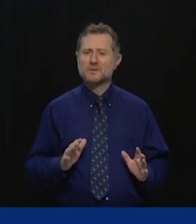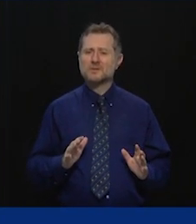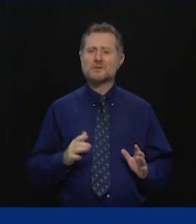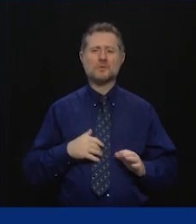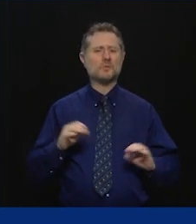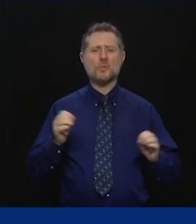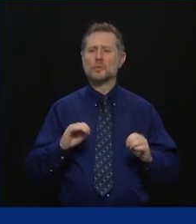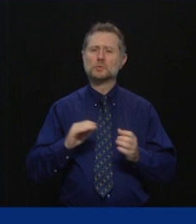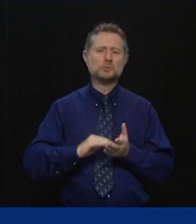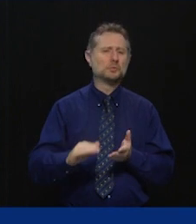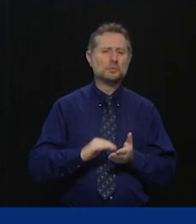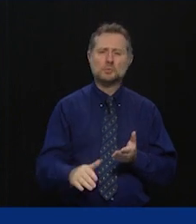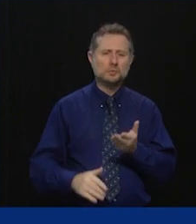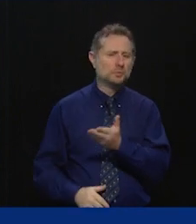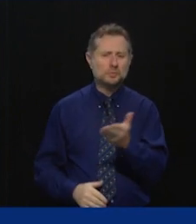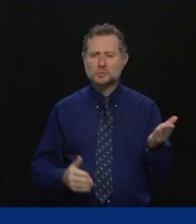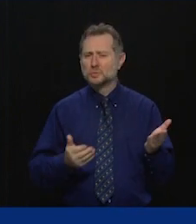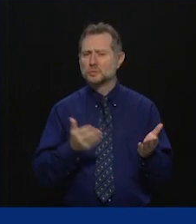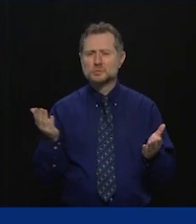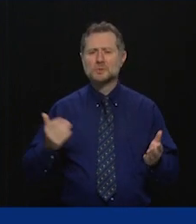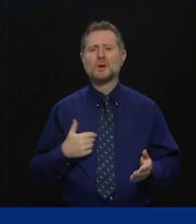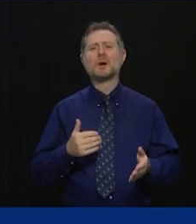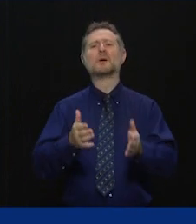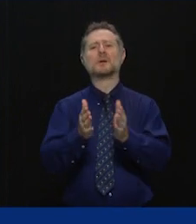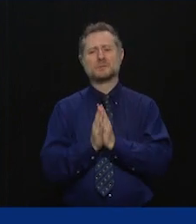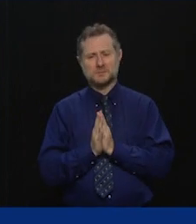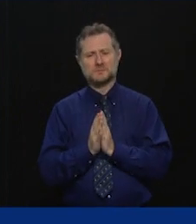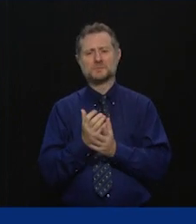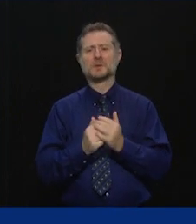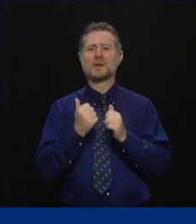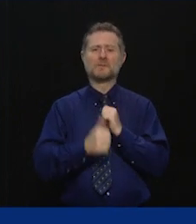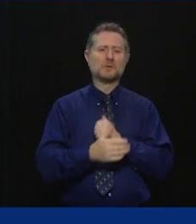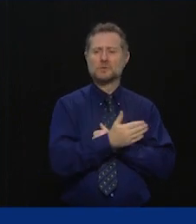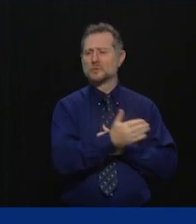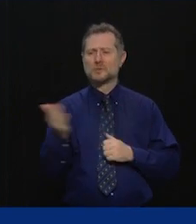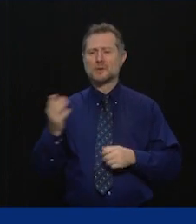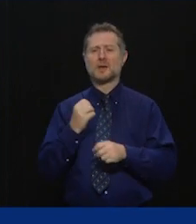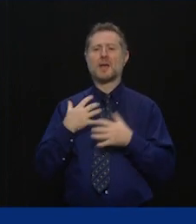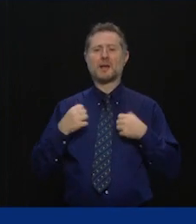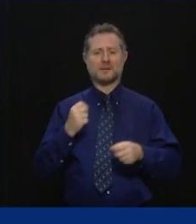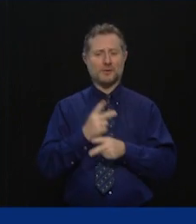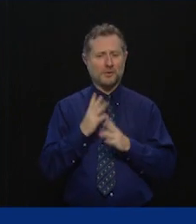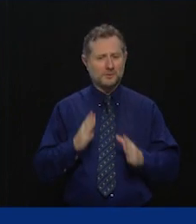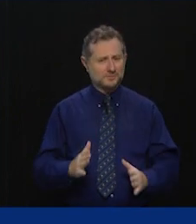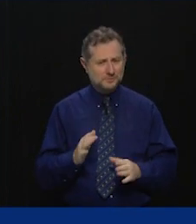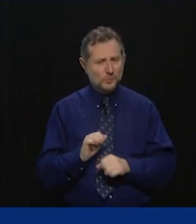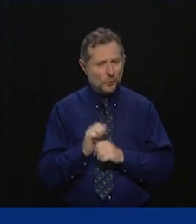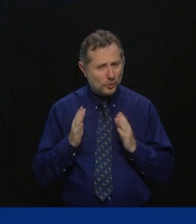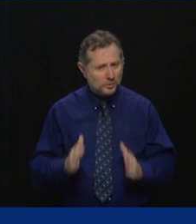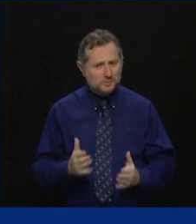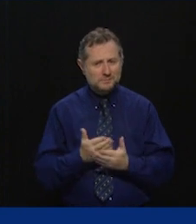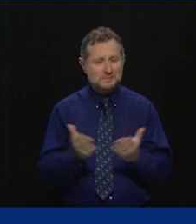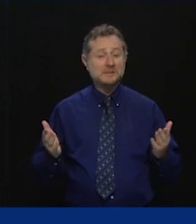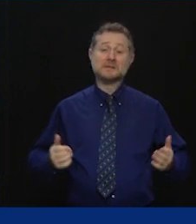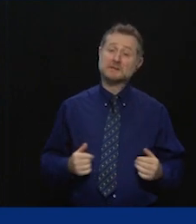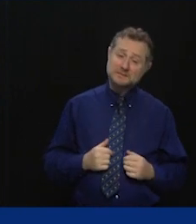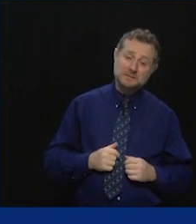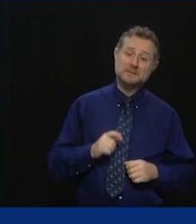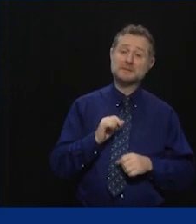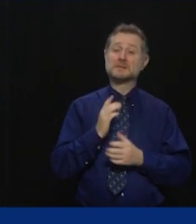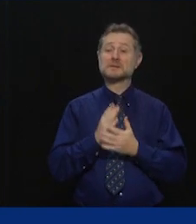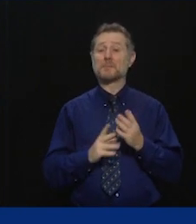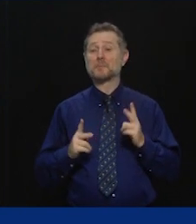excuses. And I'm asking every single healthcare worker who, at some point in their life, maybe as a